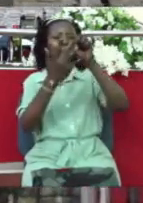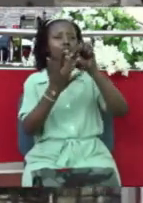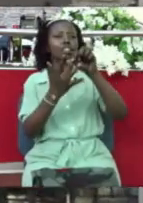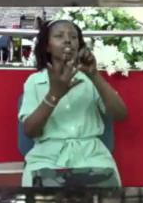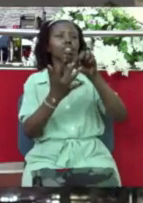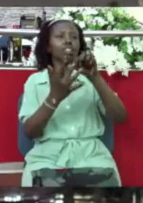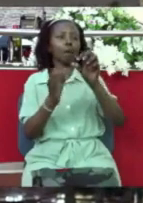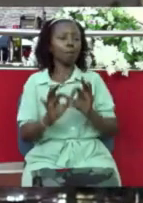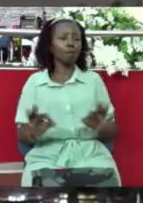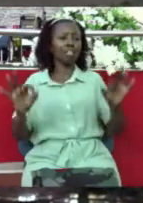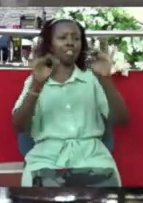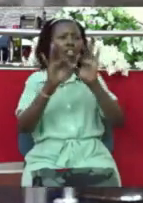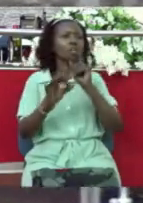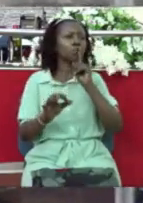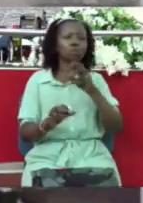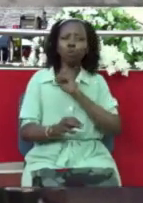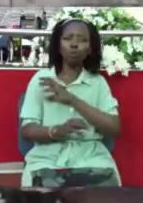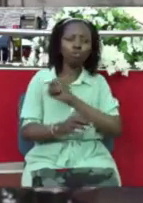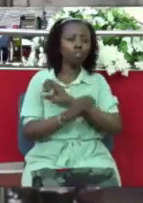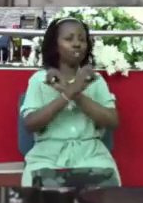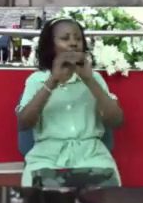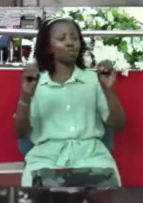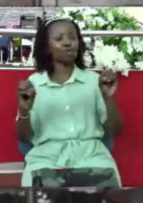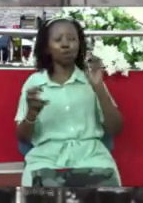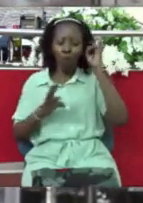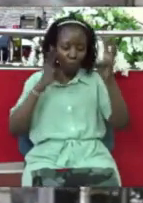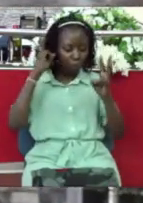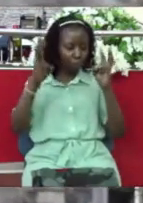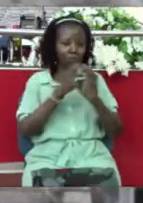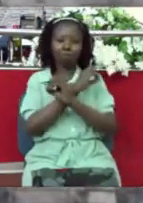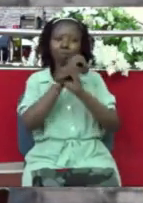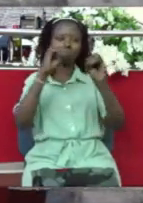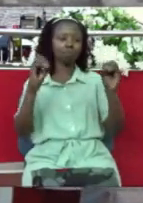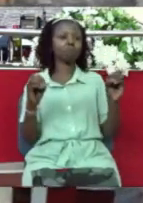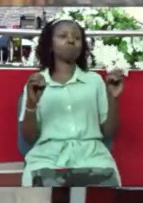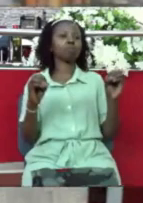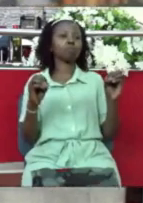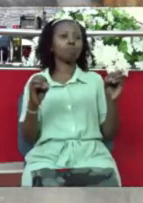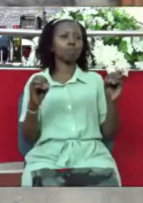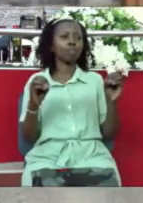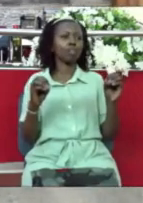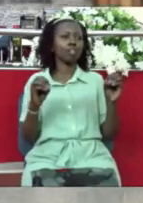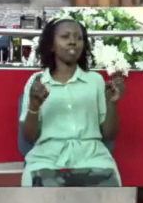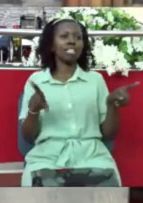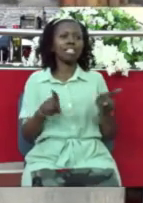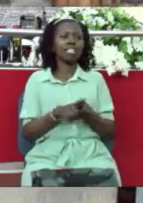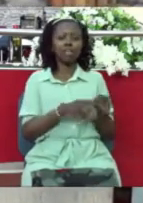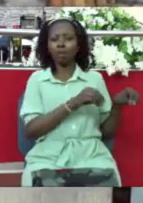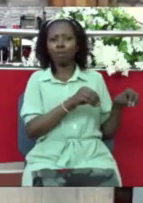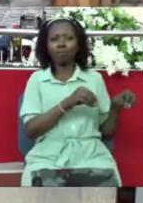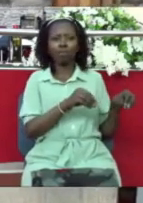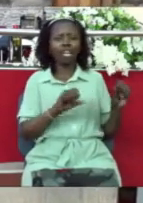I will not fear. Na sitaogopa. Neither will I be dismayed. Na sitaweza kufadhaika. Neither will I be paralyzed. Na sitakuwa